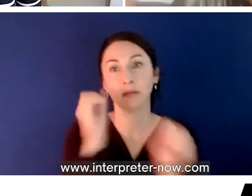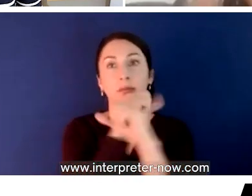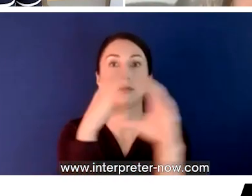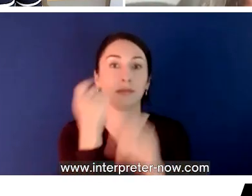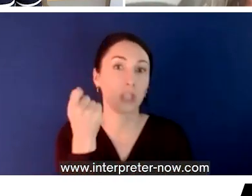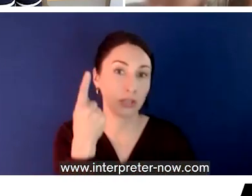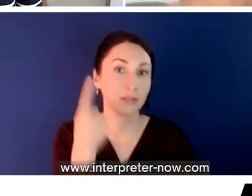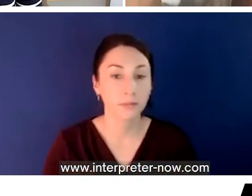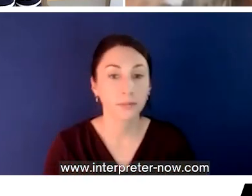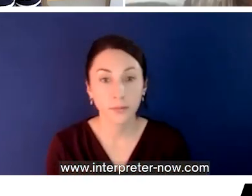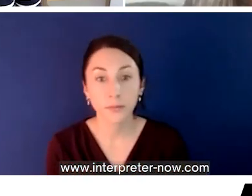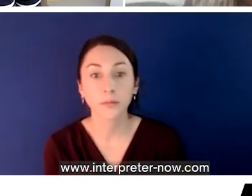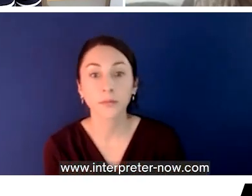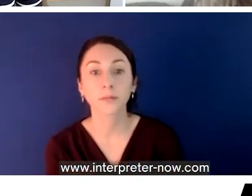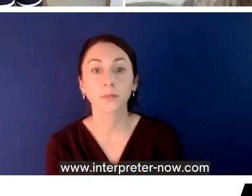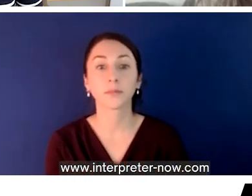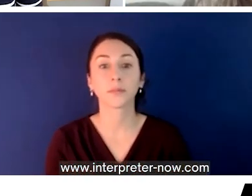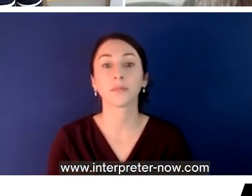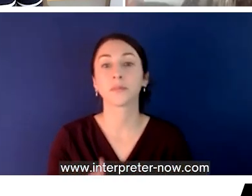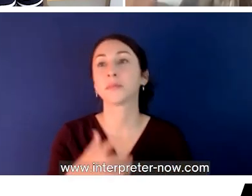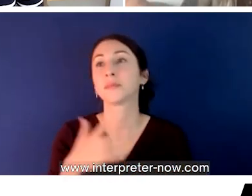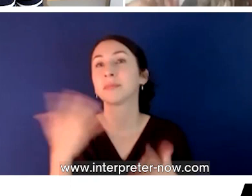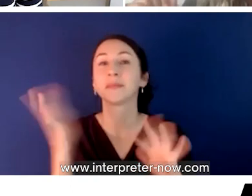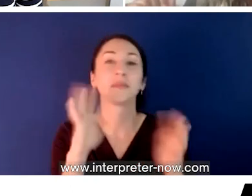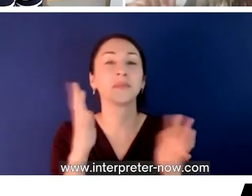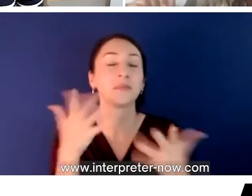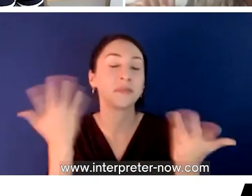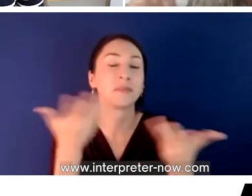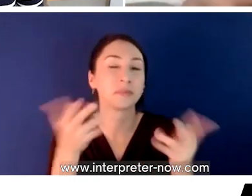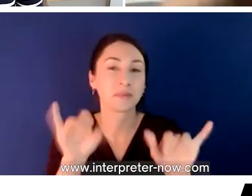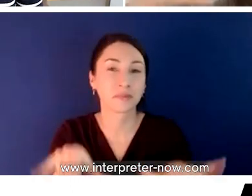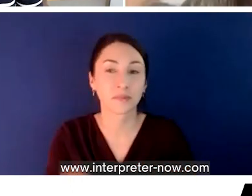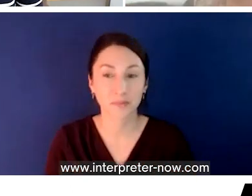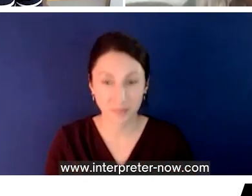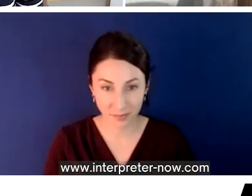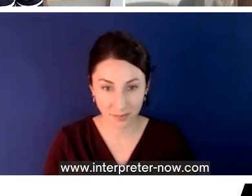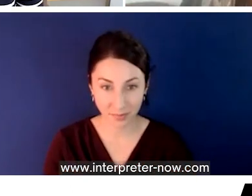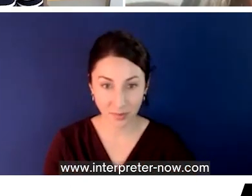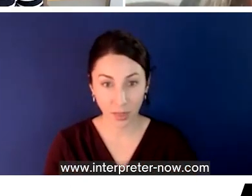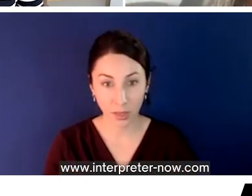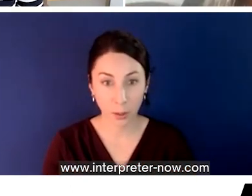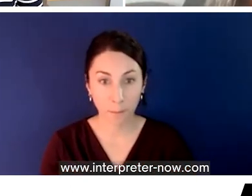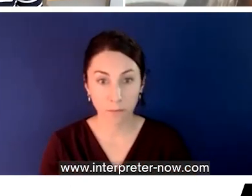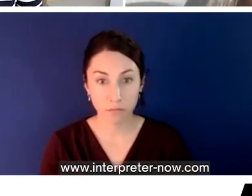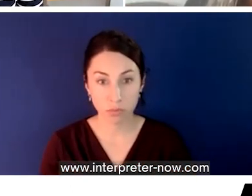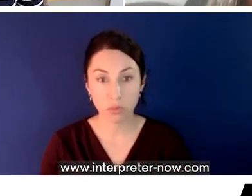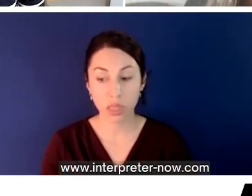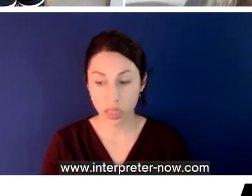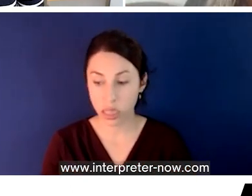happened and what the change begot. I like to use words that I don't, yeah, something like that. Yes.